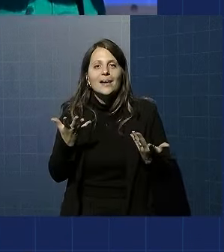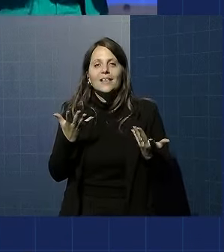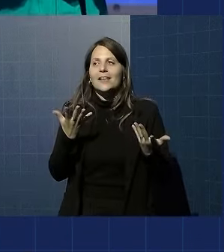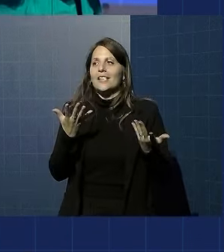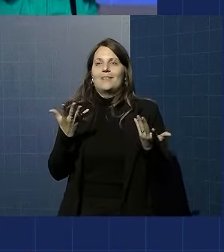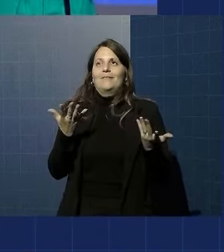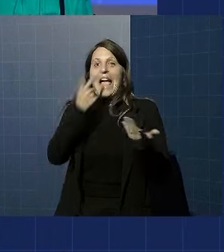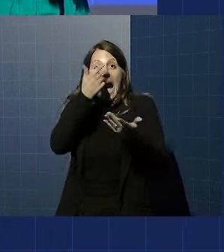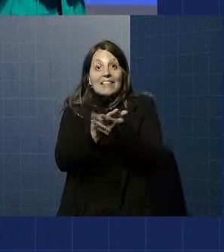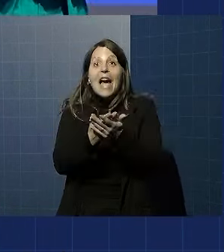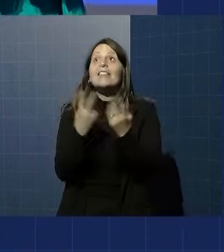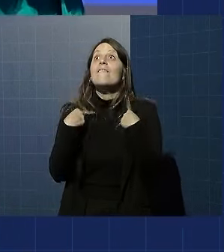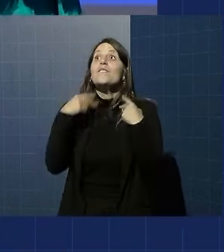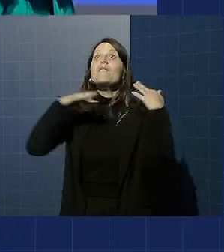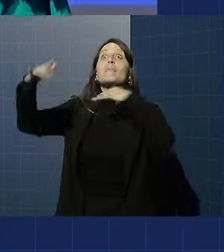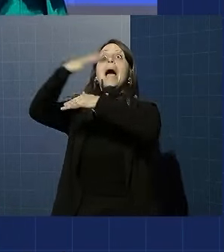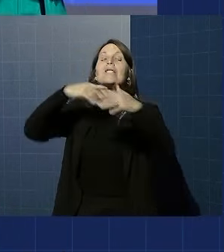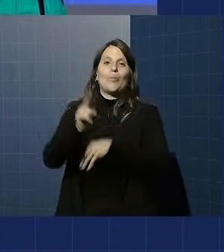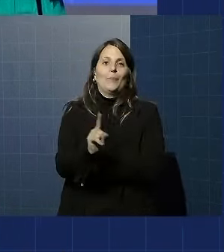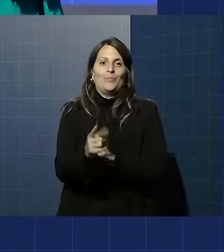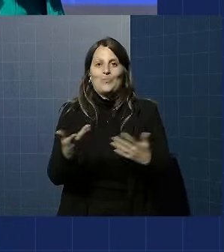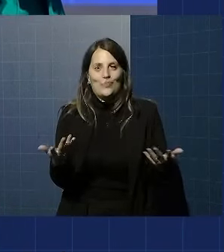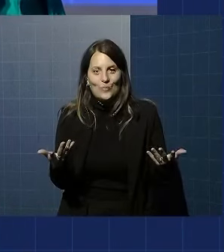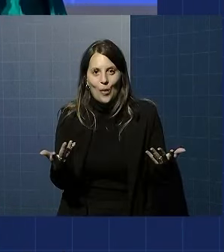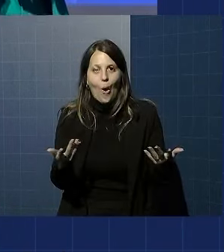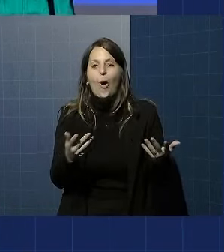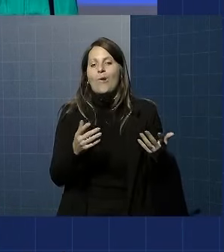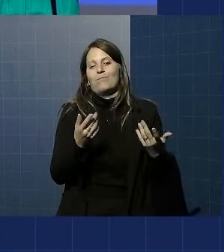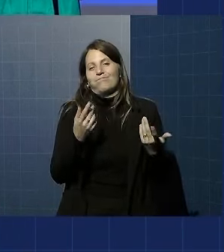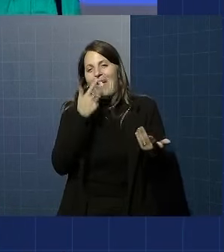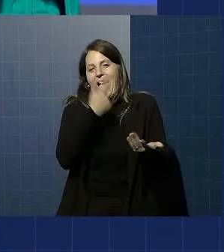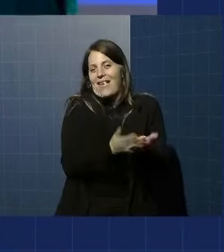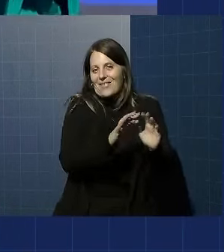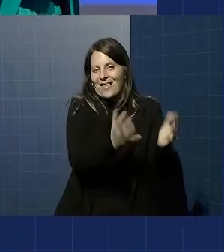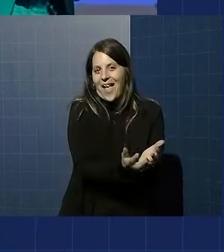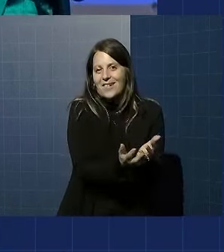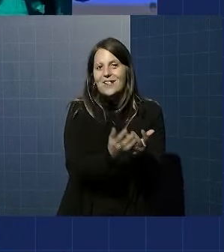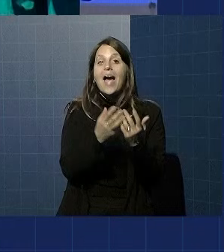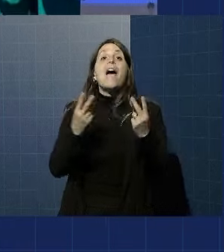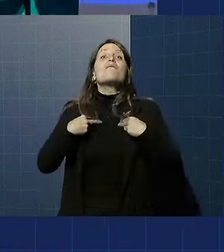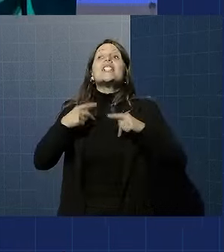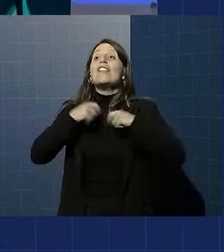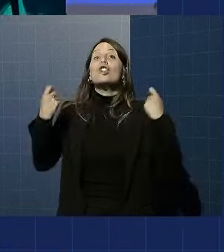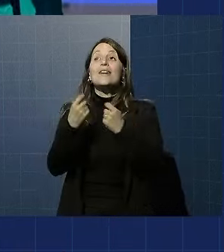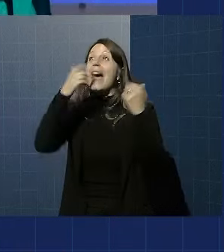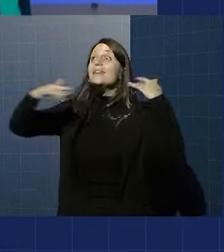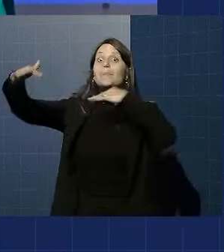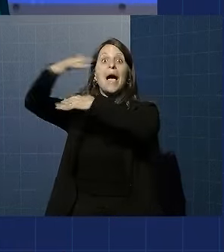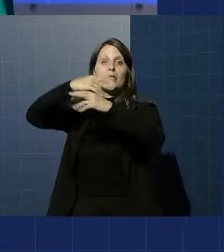hostile environment, and there are many elements there that make it very hard for life, and in particular also for